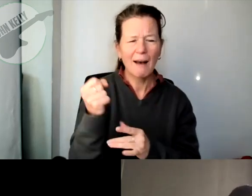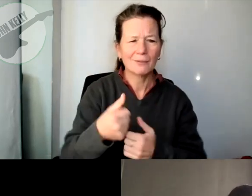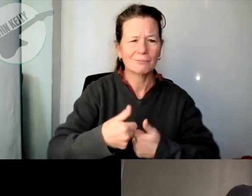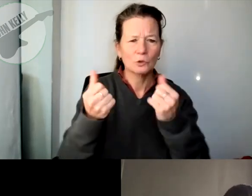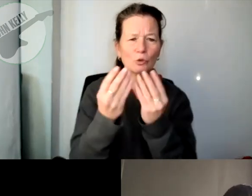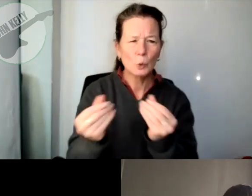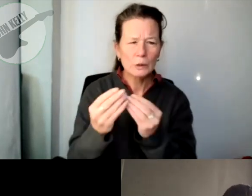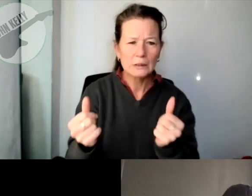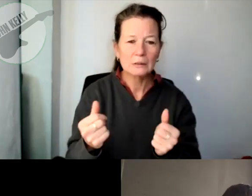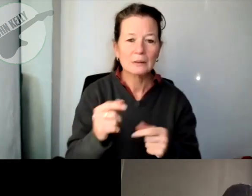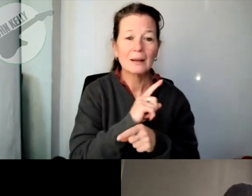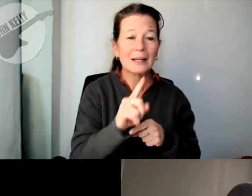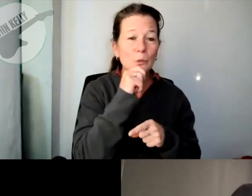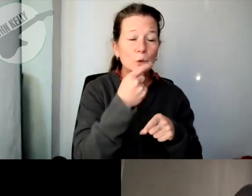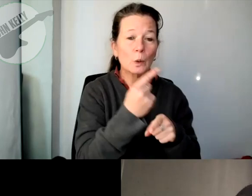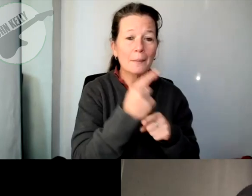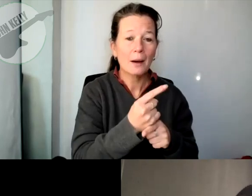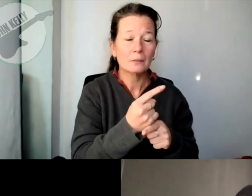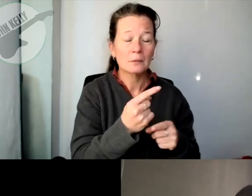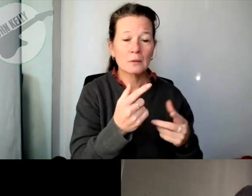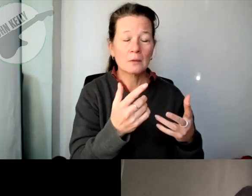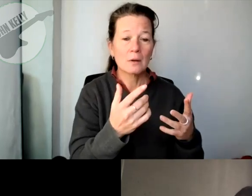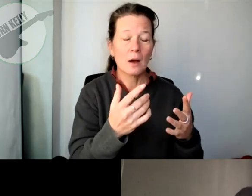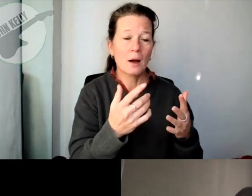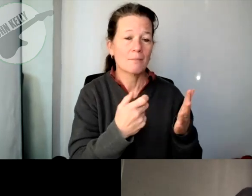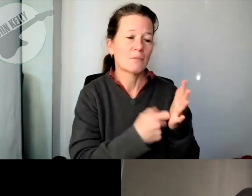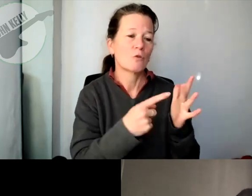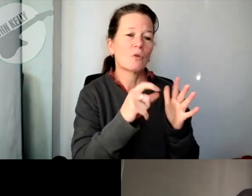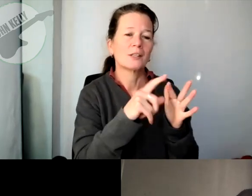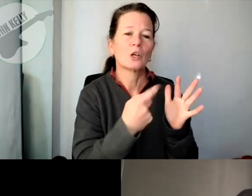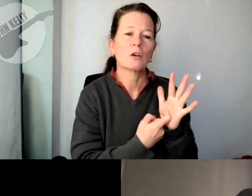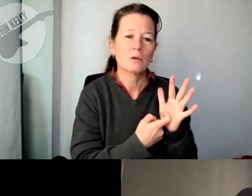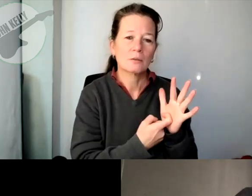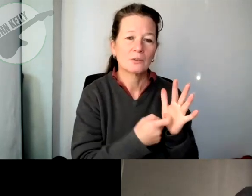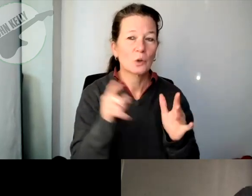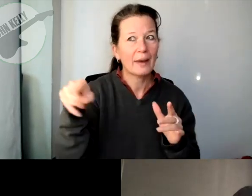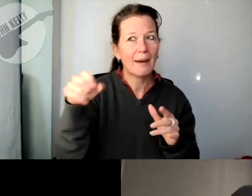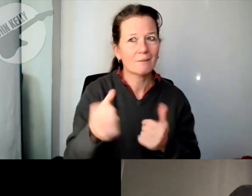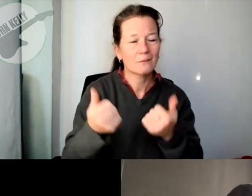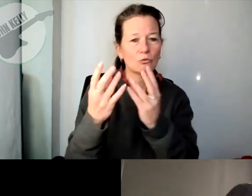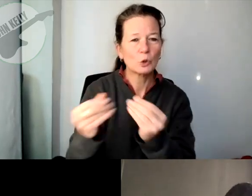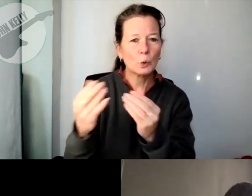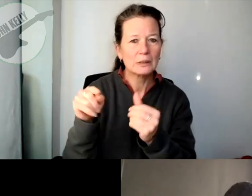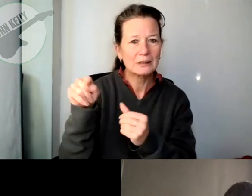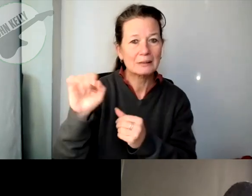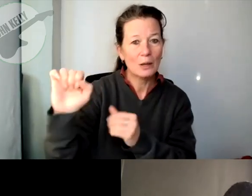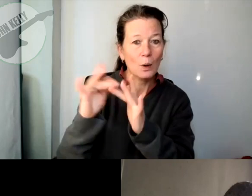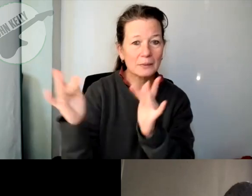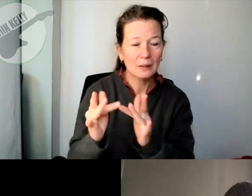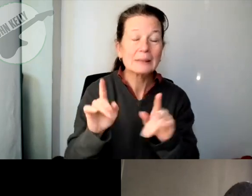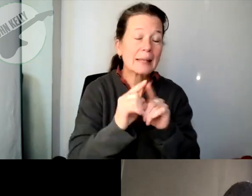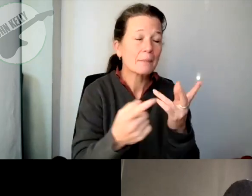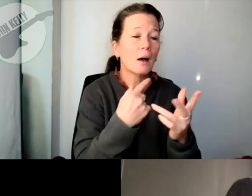access riders, and they've got some good information on their website, as have all the other partners. But, you know, Unlimited